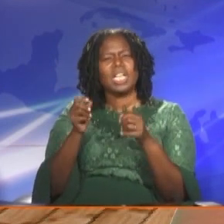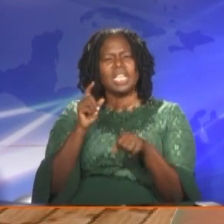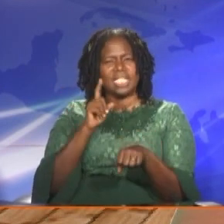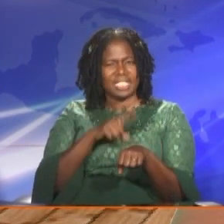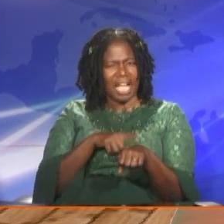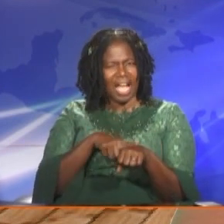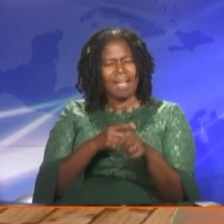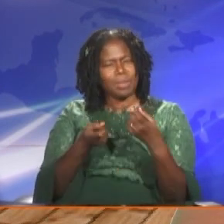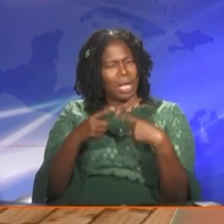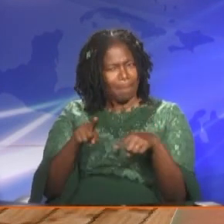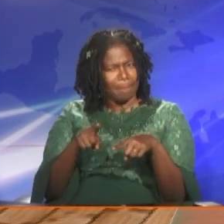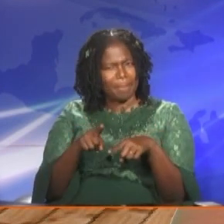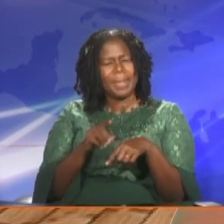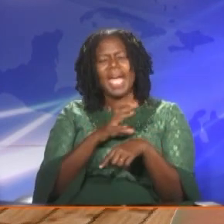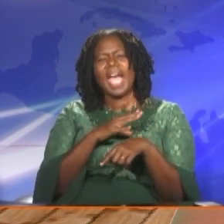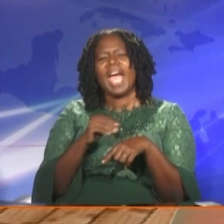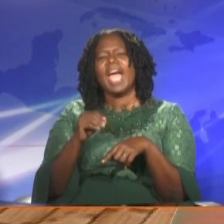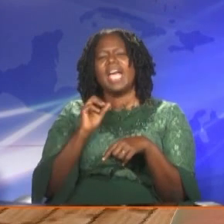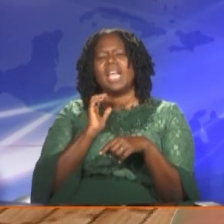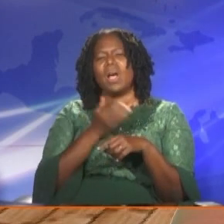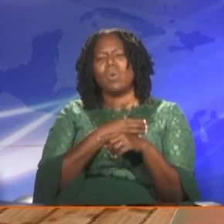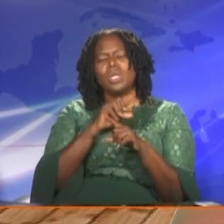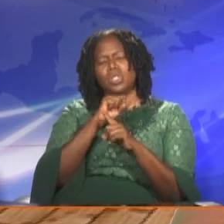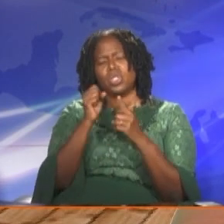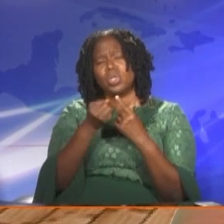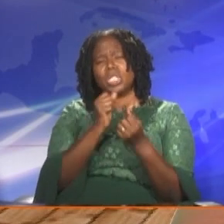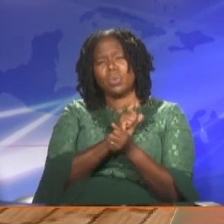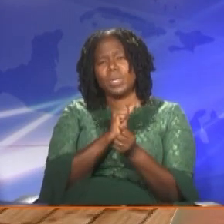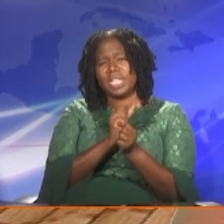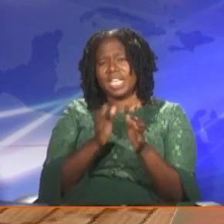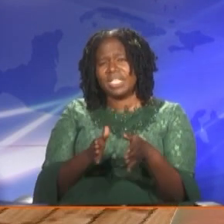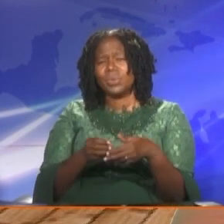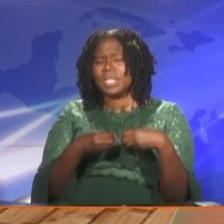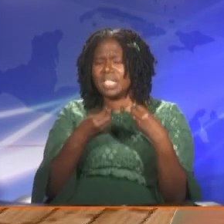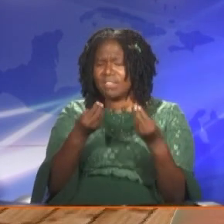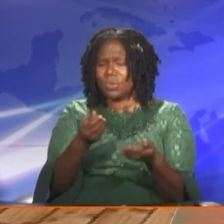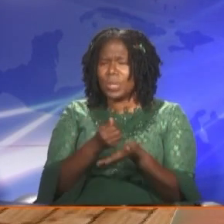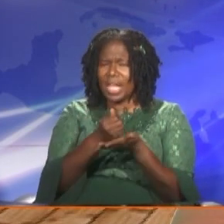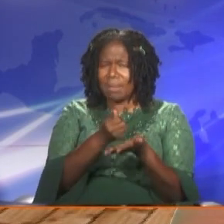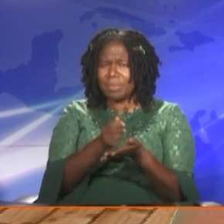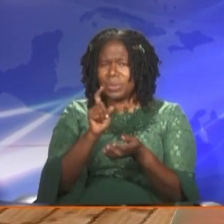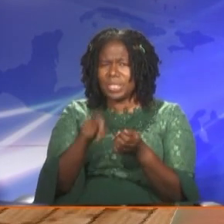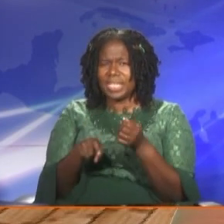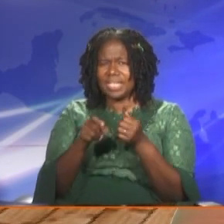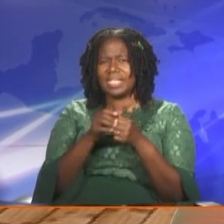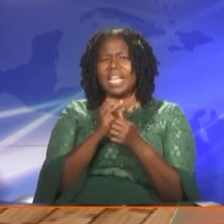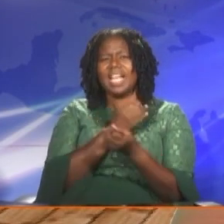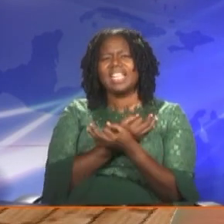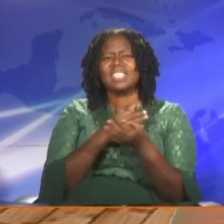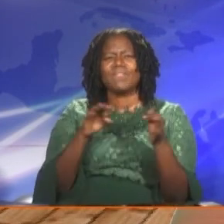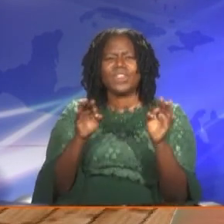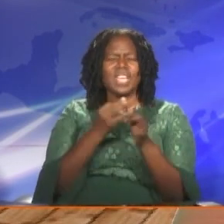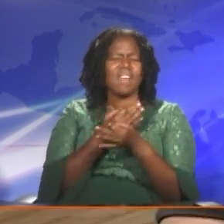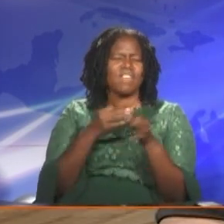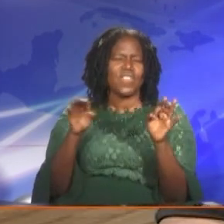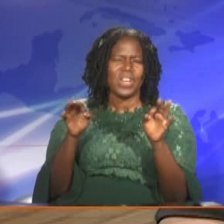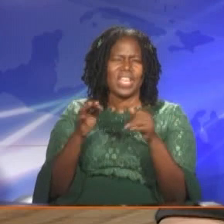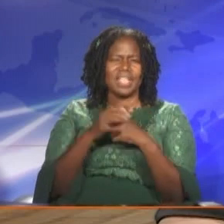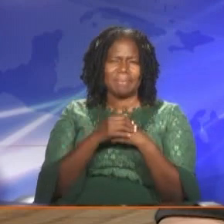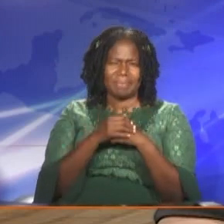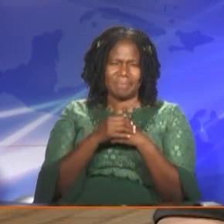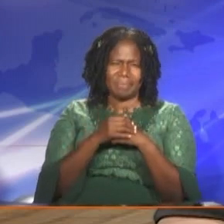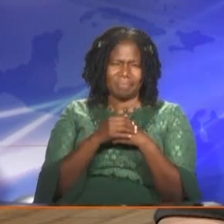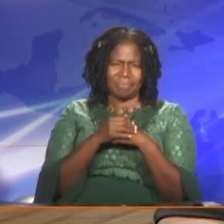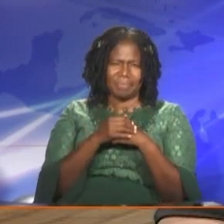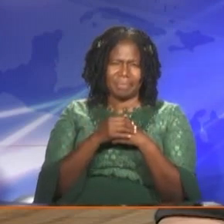social workers, and I'm sure we will get the help that you need. And it's totally free. And it's totally free. Totally free. And even all the services that